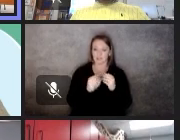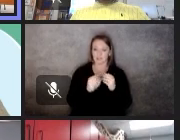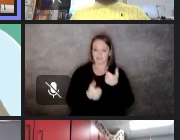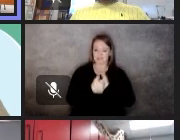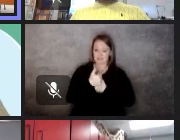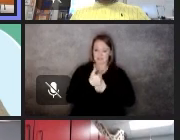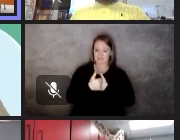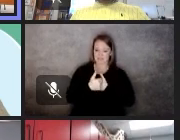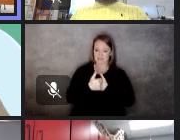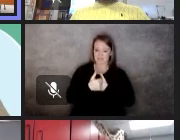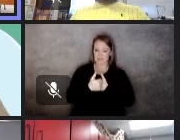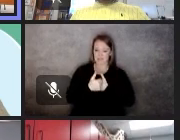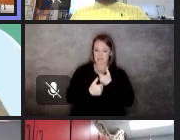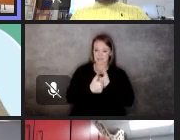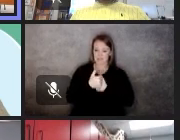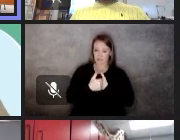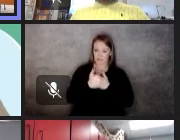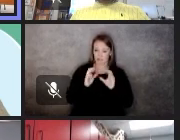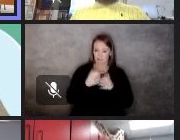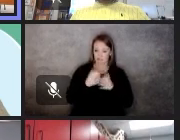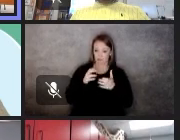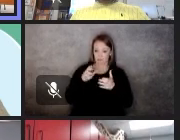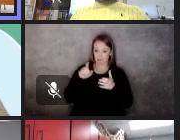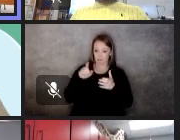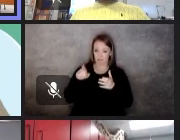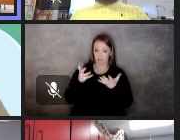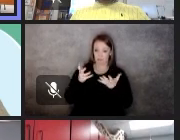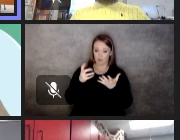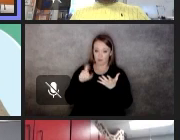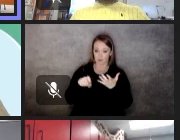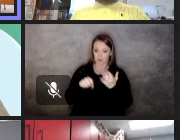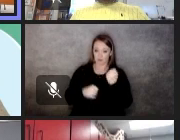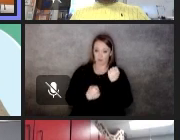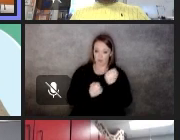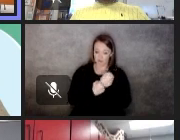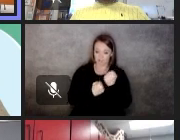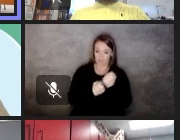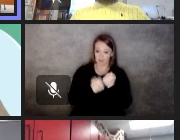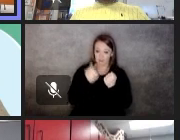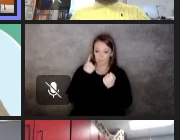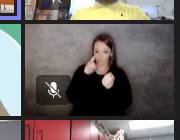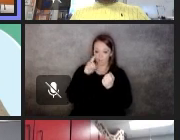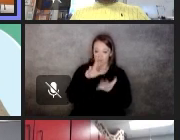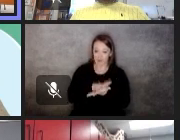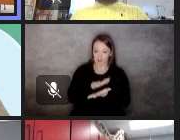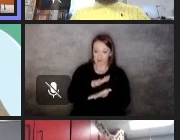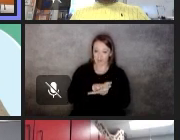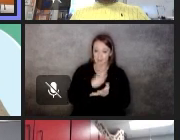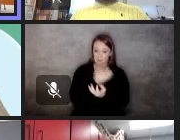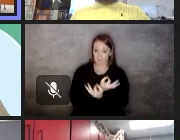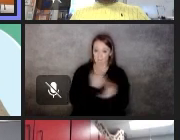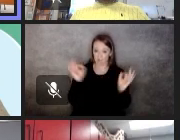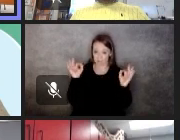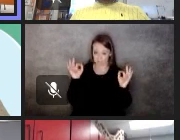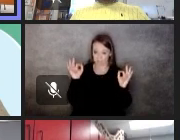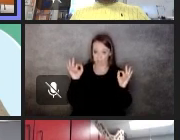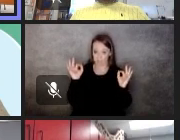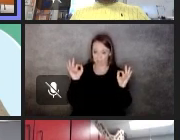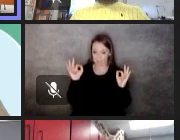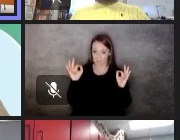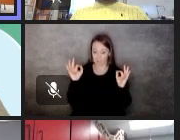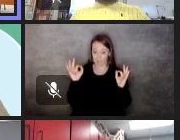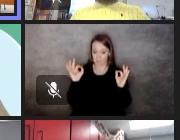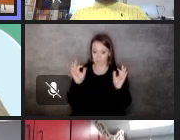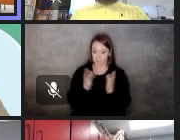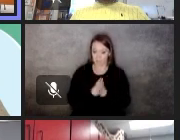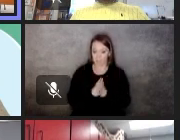dangerous group over there. Yeah. We need to advocate for academic freedom at every juncture, and